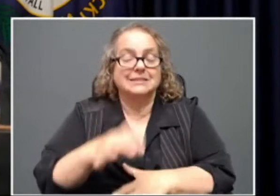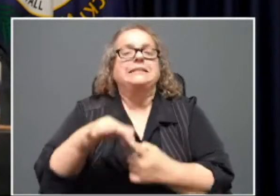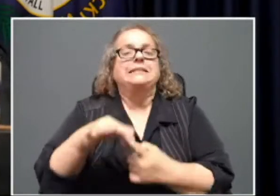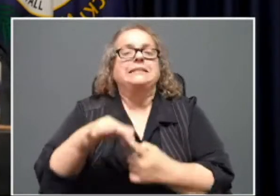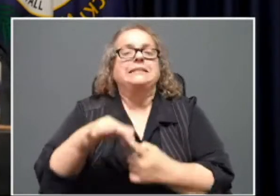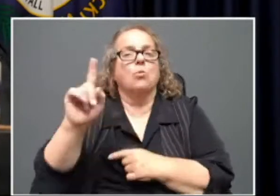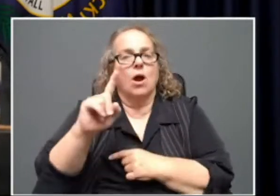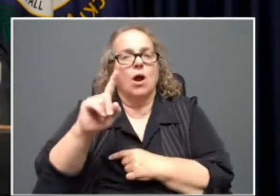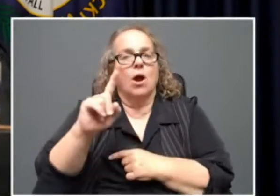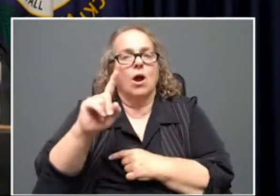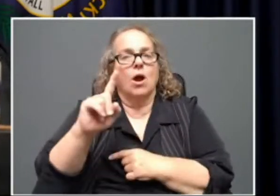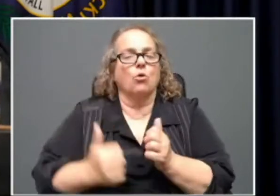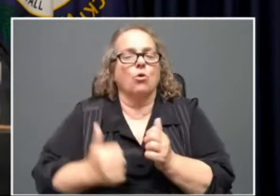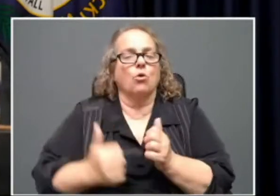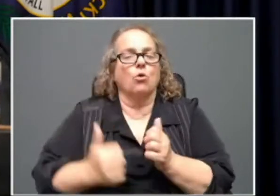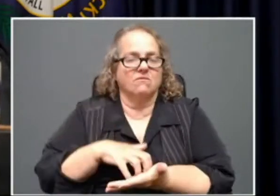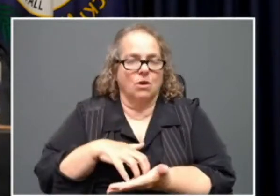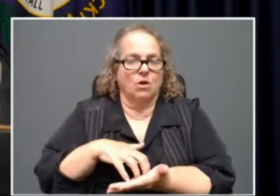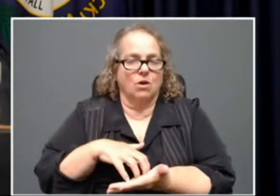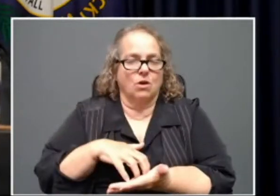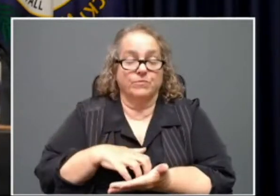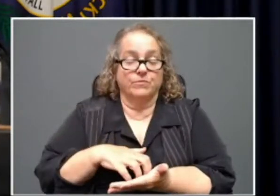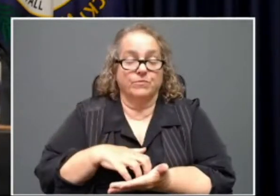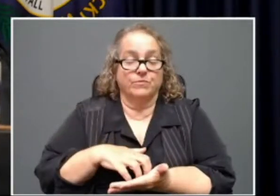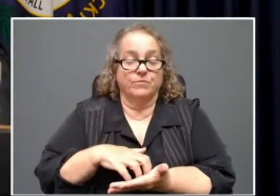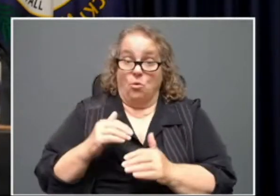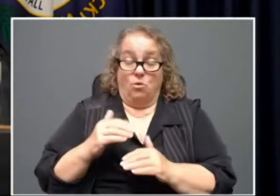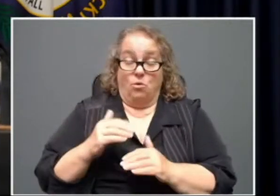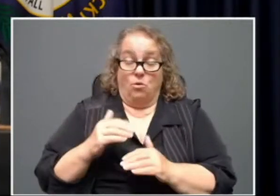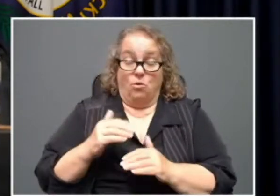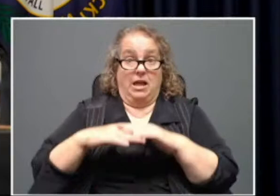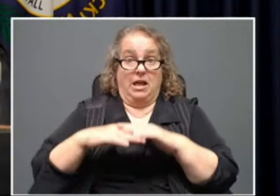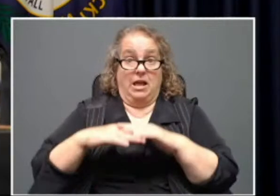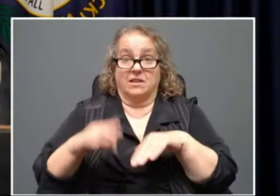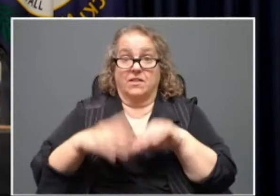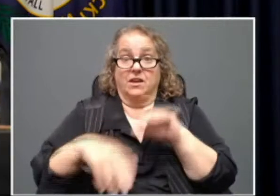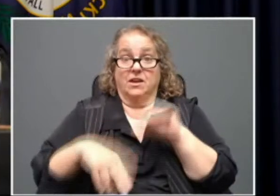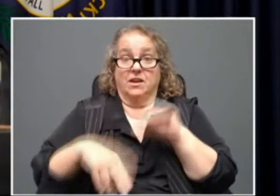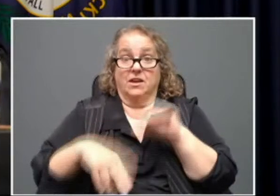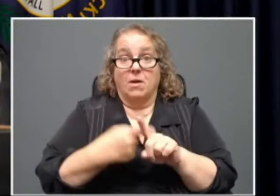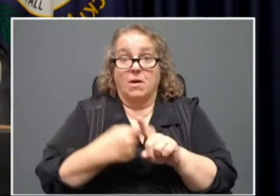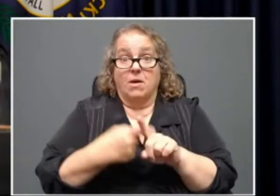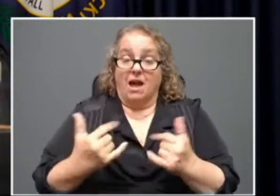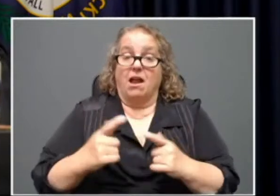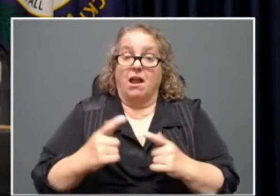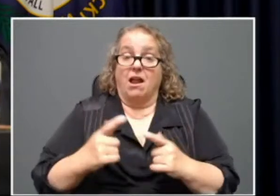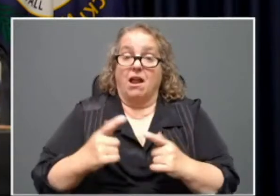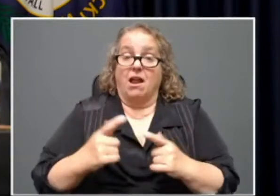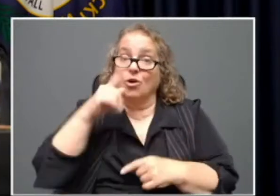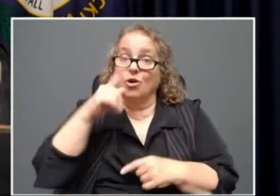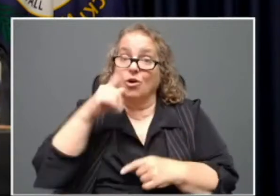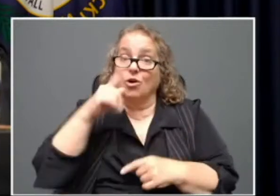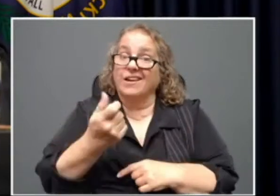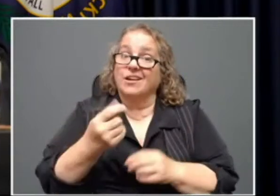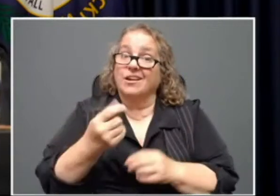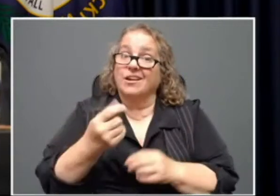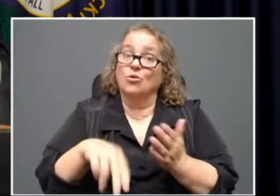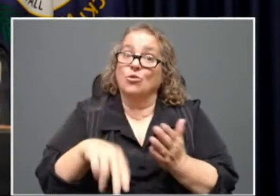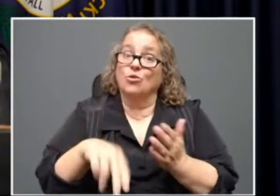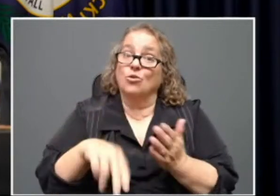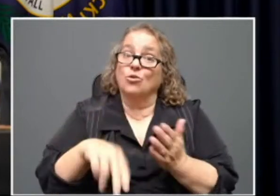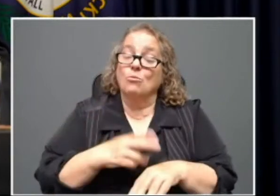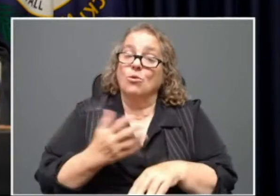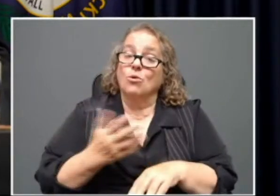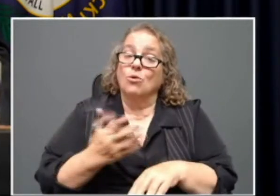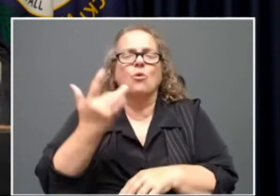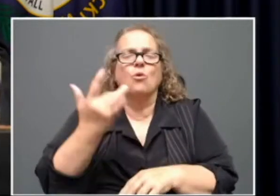vulnerable. So in less than a month now, life's going to look fairly normal. So why the month? Let's go over this